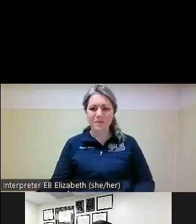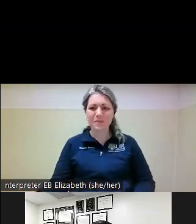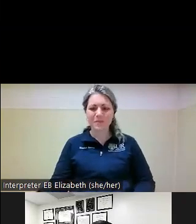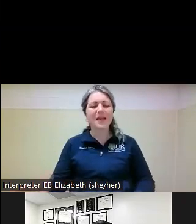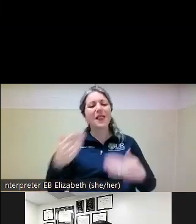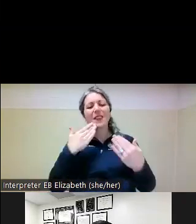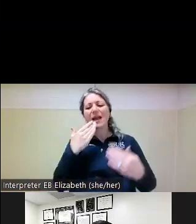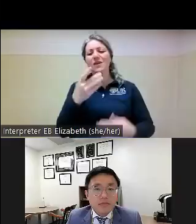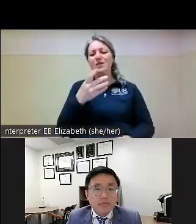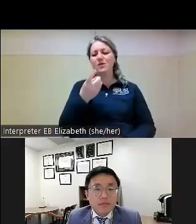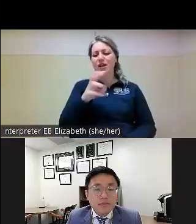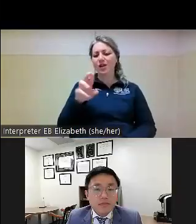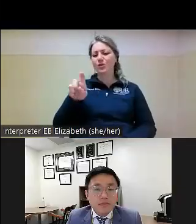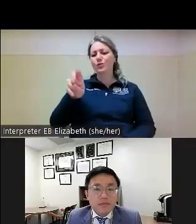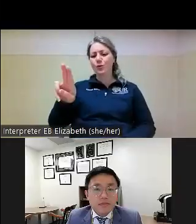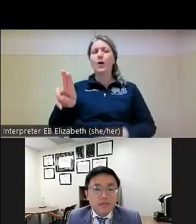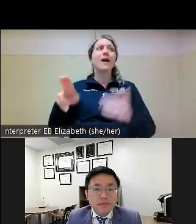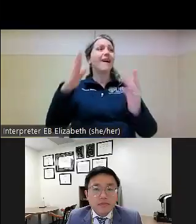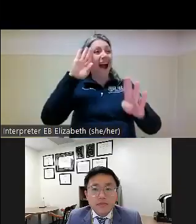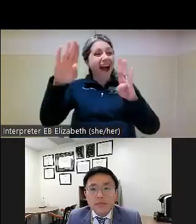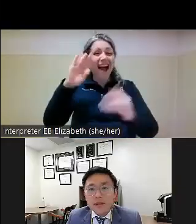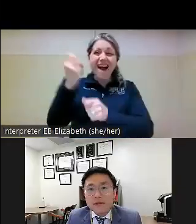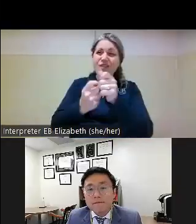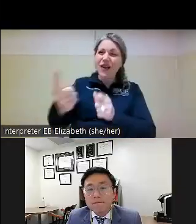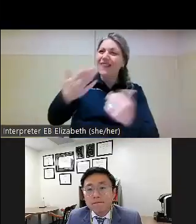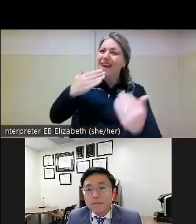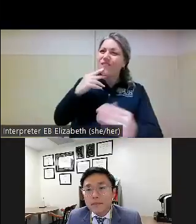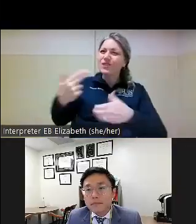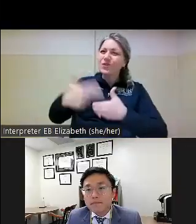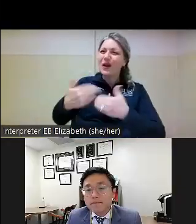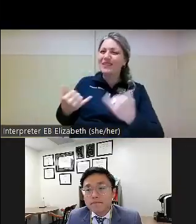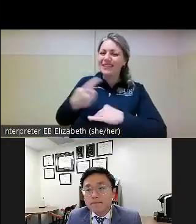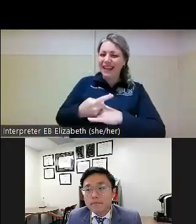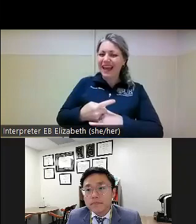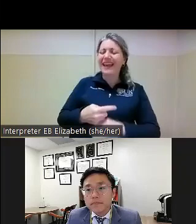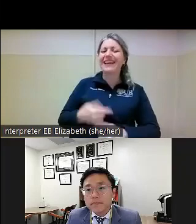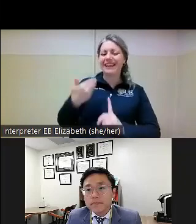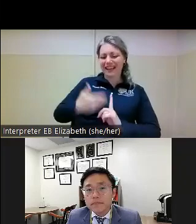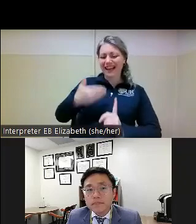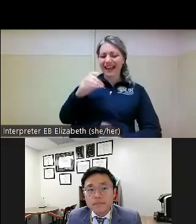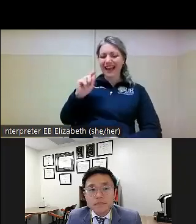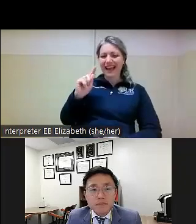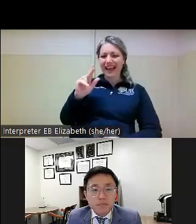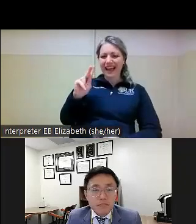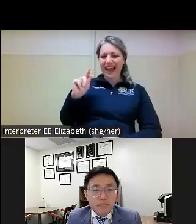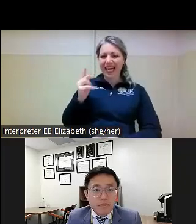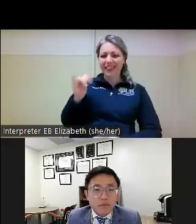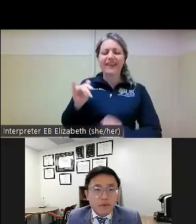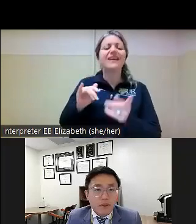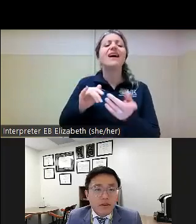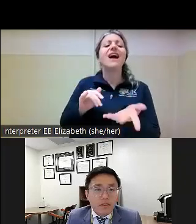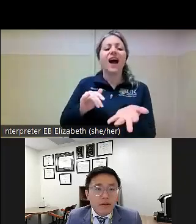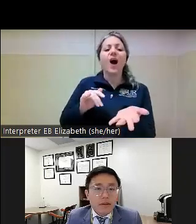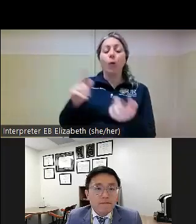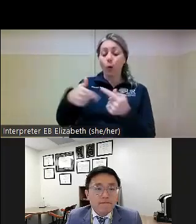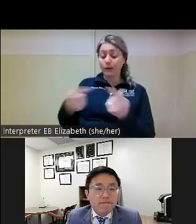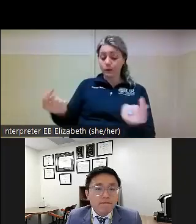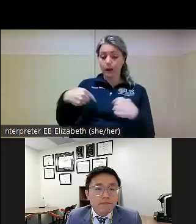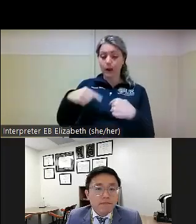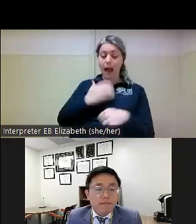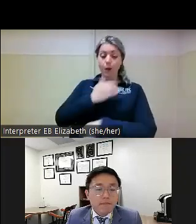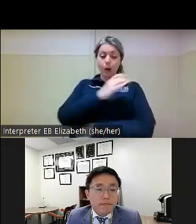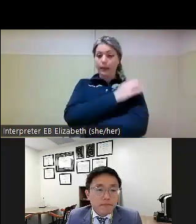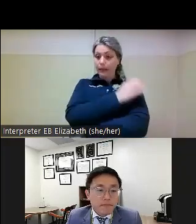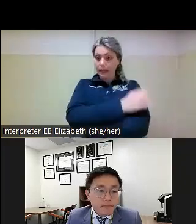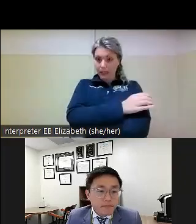Thank you, Dr. Xu. Hi, everyone. Thank you for joining us today. Once you come to our clinic, we